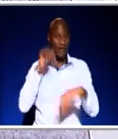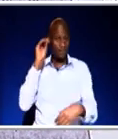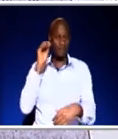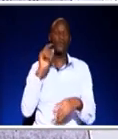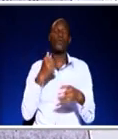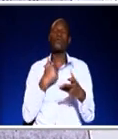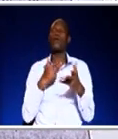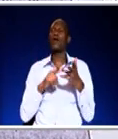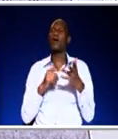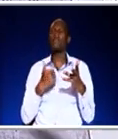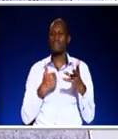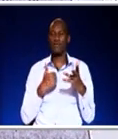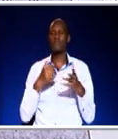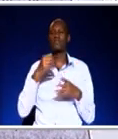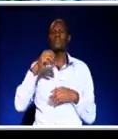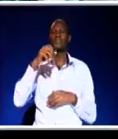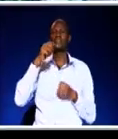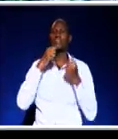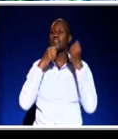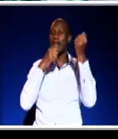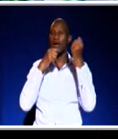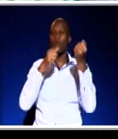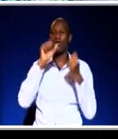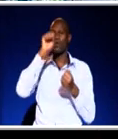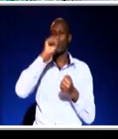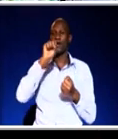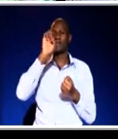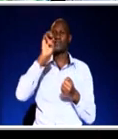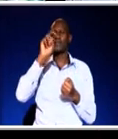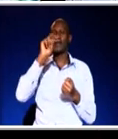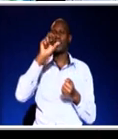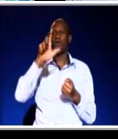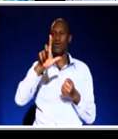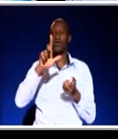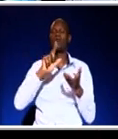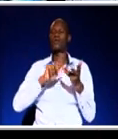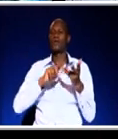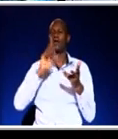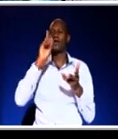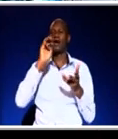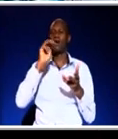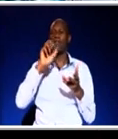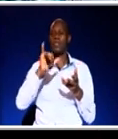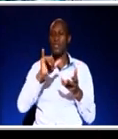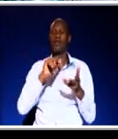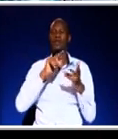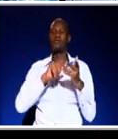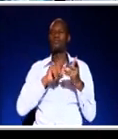we have like Senegal, we have Dahomey, we have also